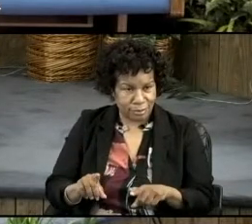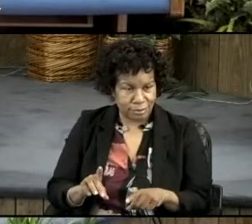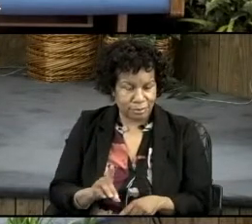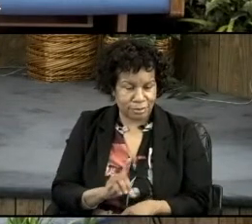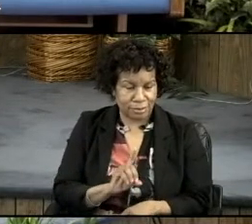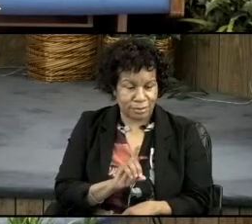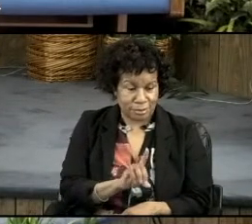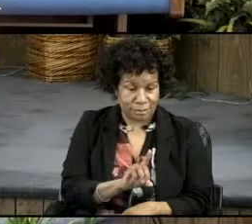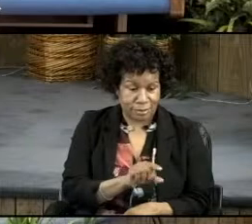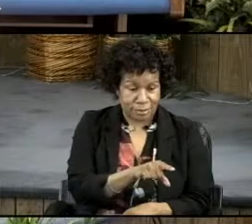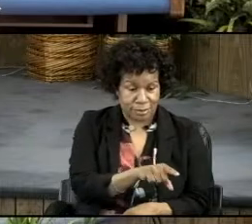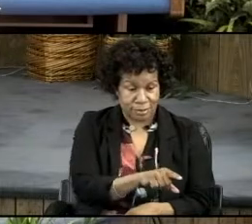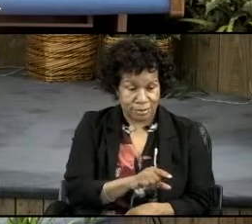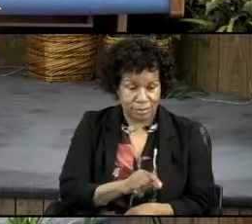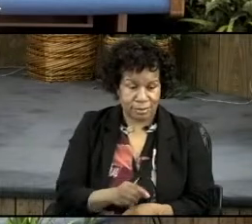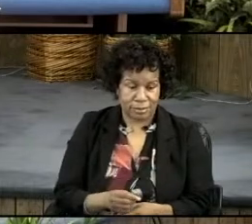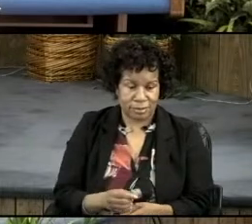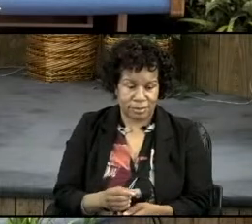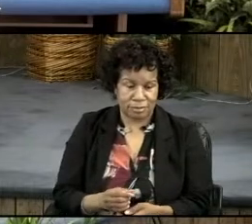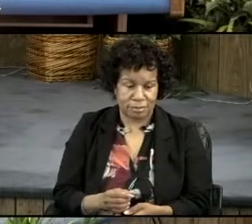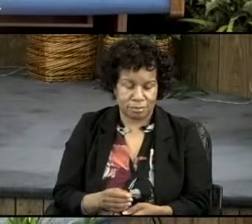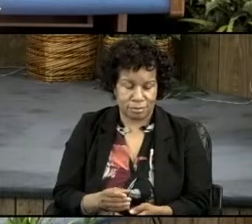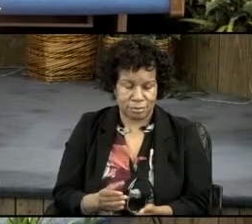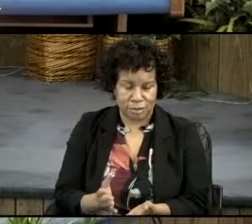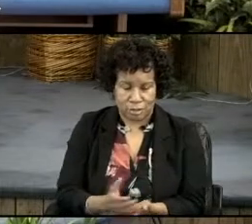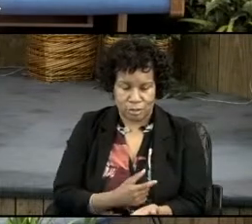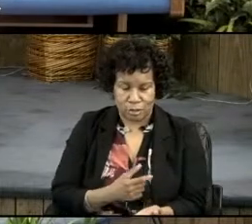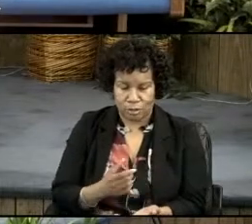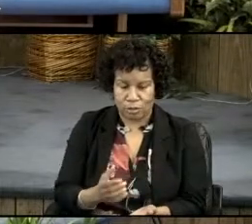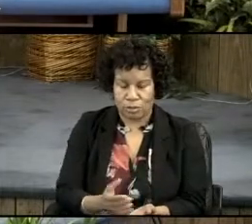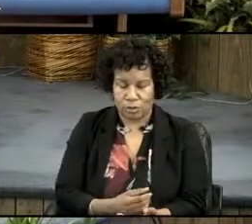David was supposed to bring lunch.